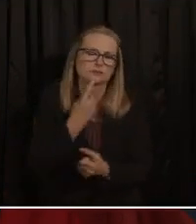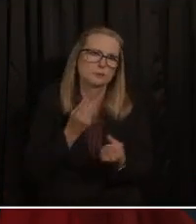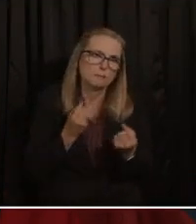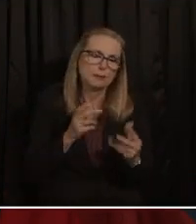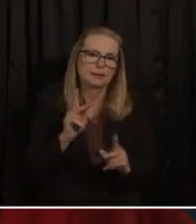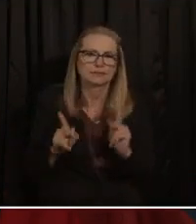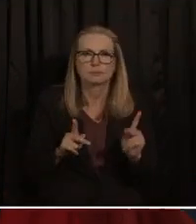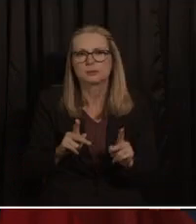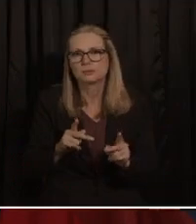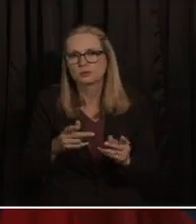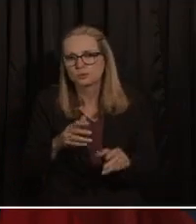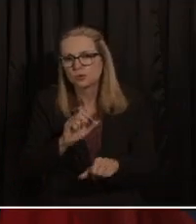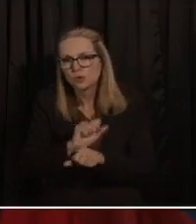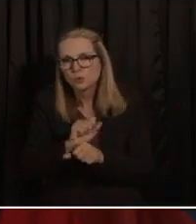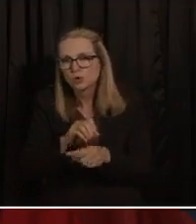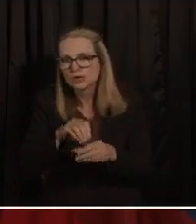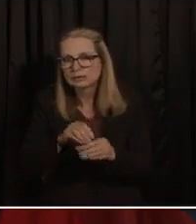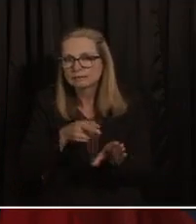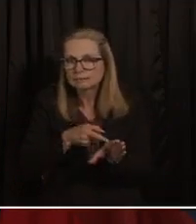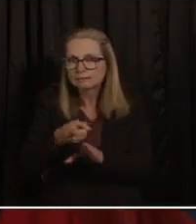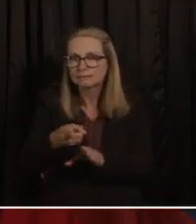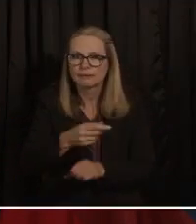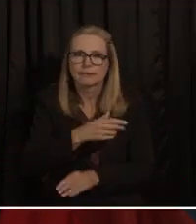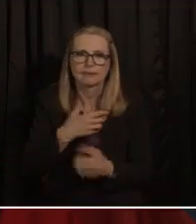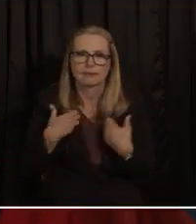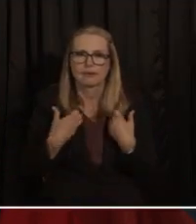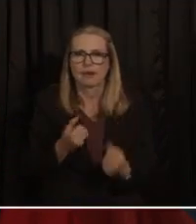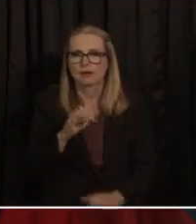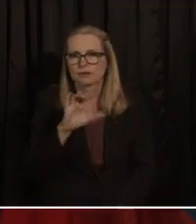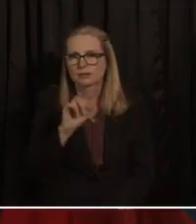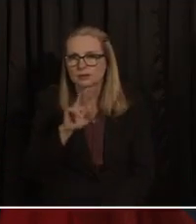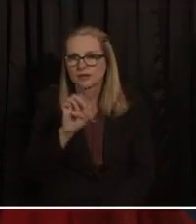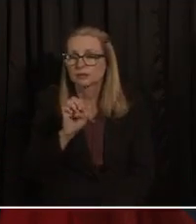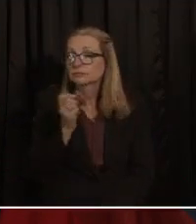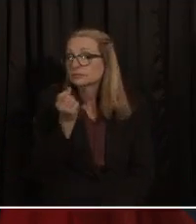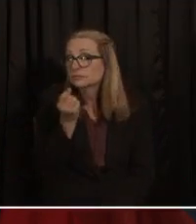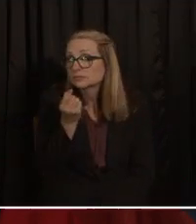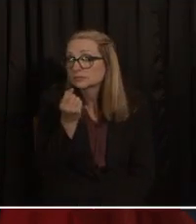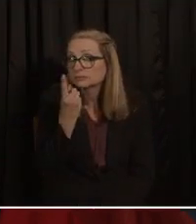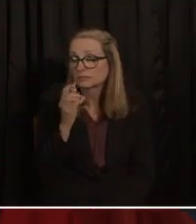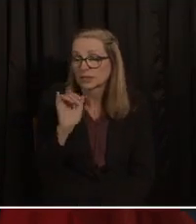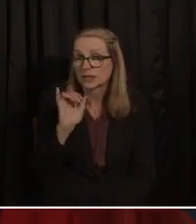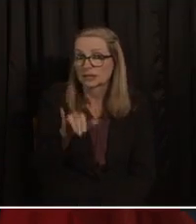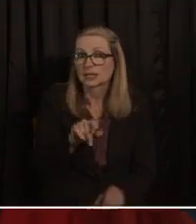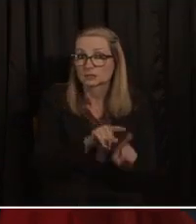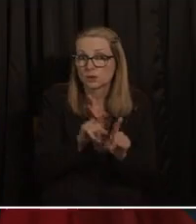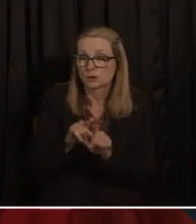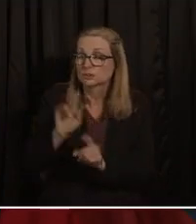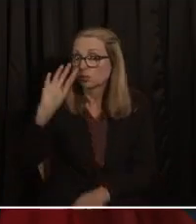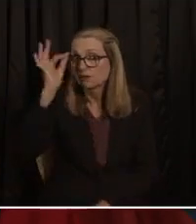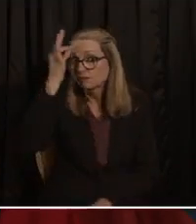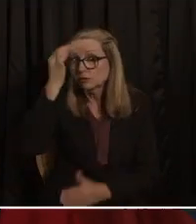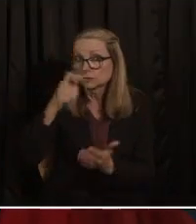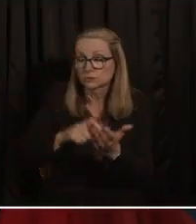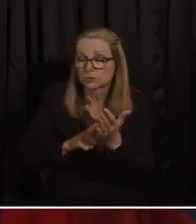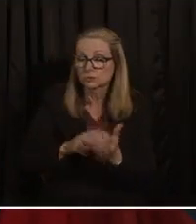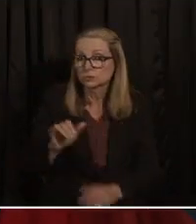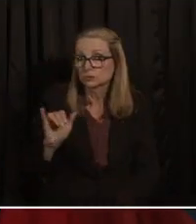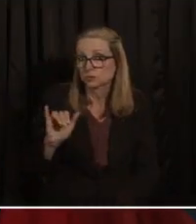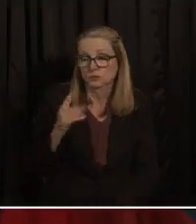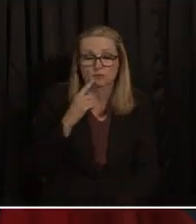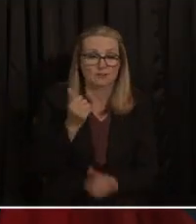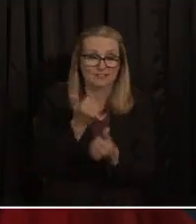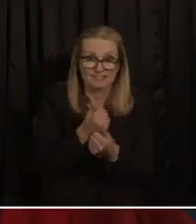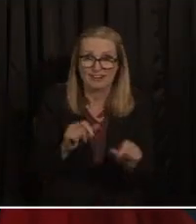that work around others in healthcare. To be clear, that is also required federally. Any hospital